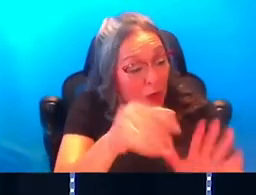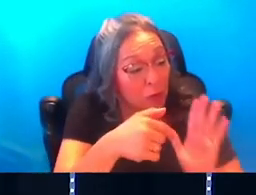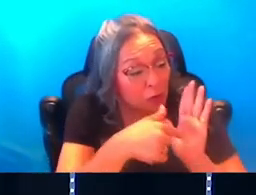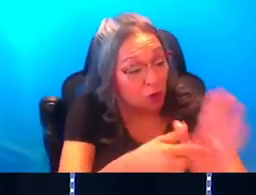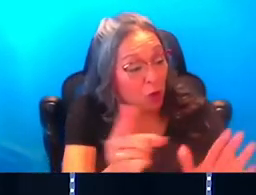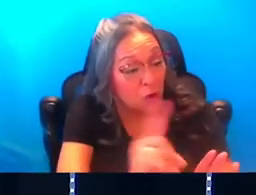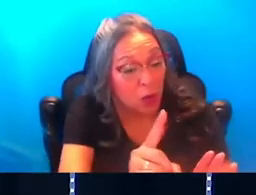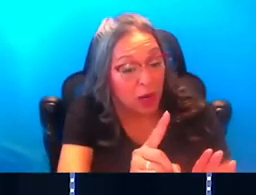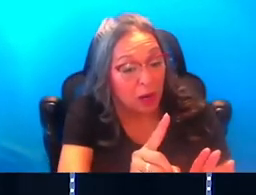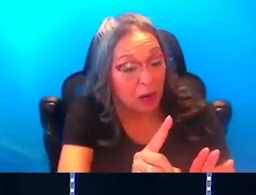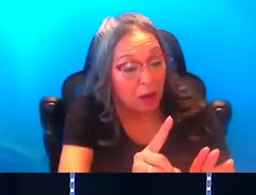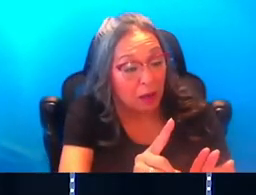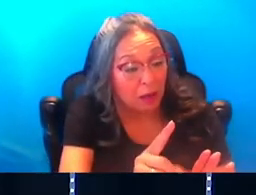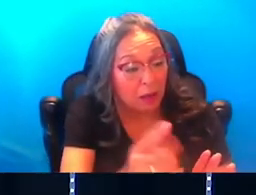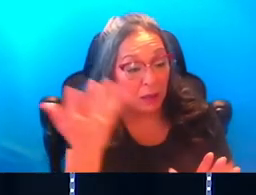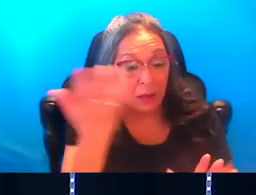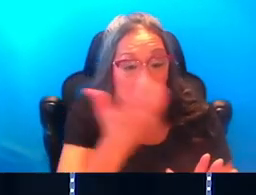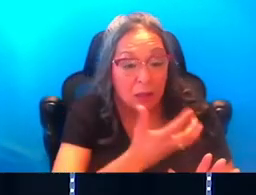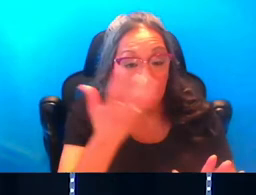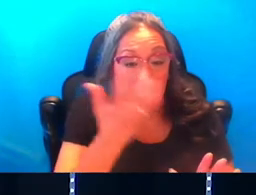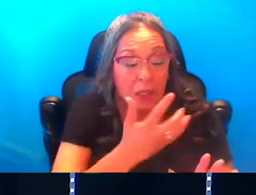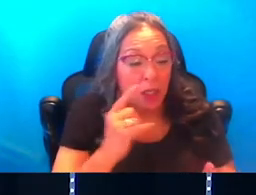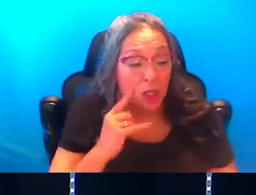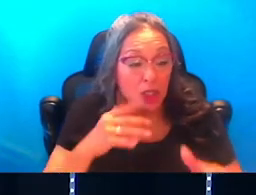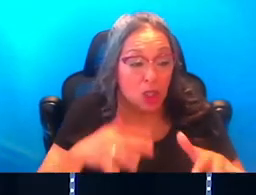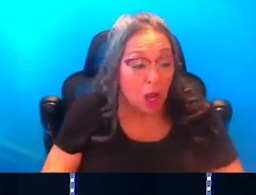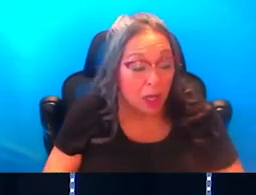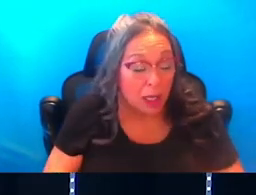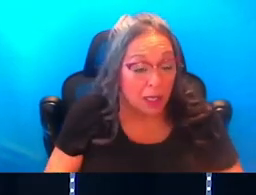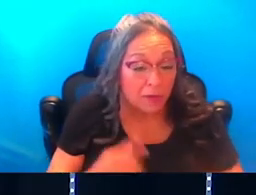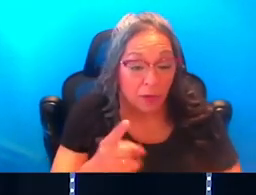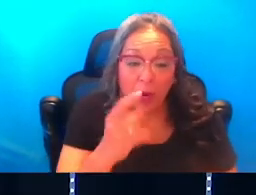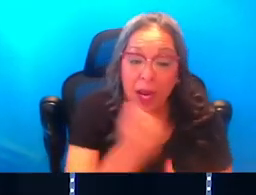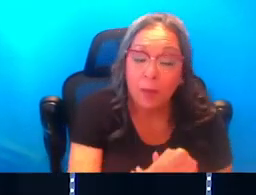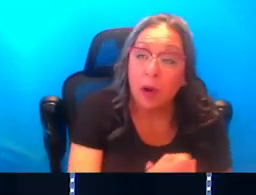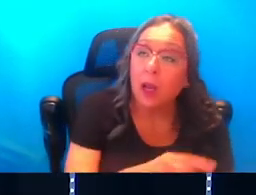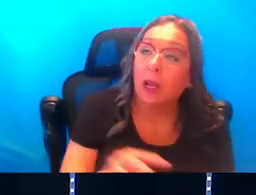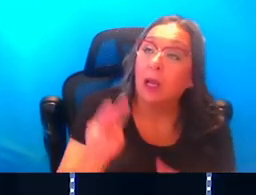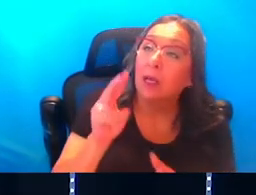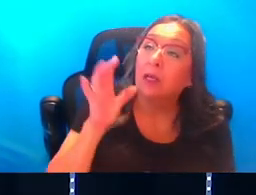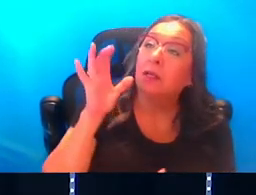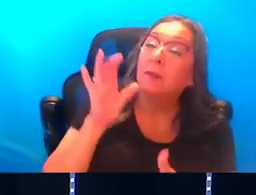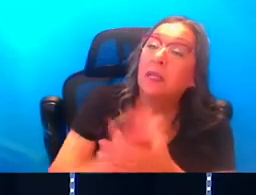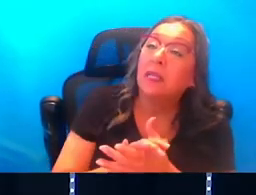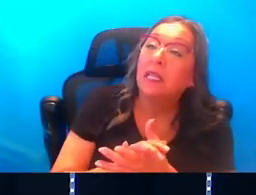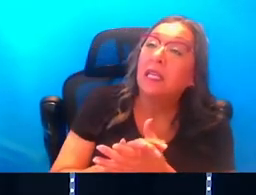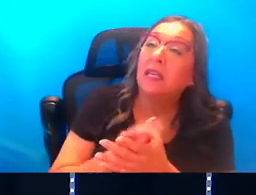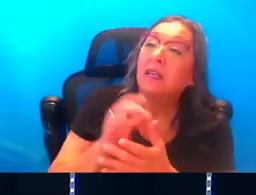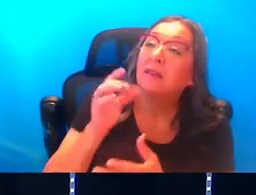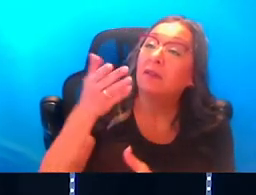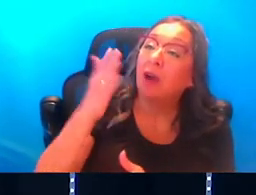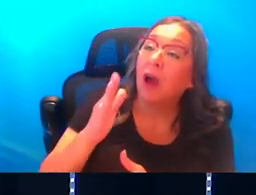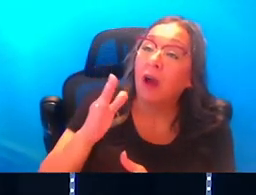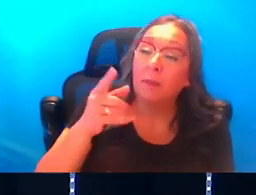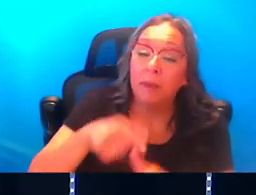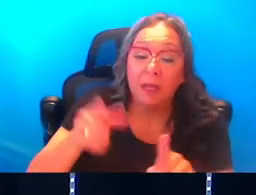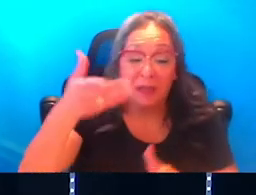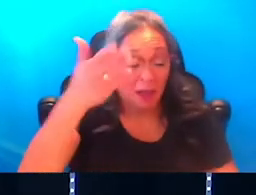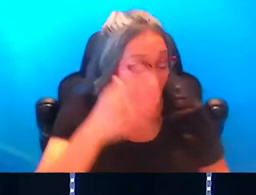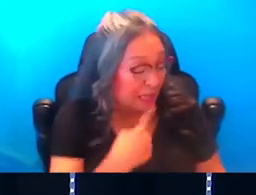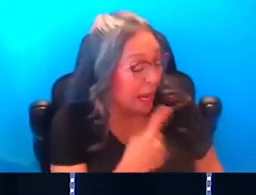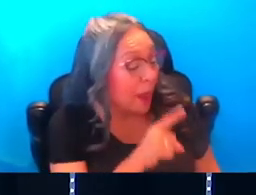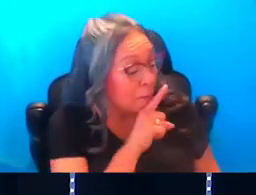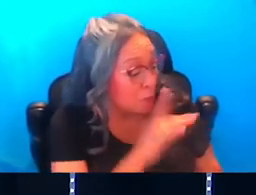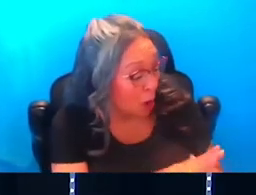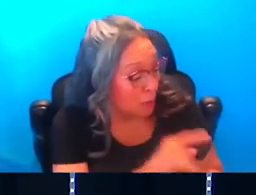in your walk with God. This is shocking. God's coming to him and saying, this child that I promised you,